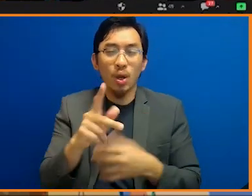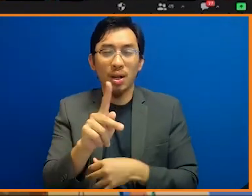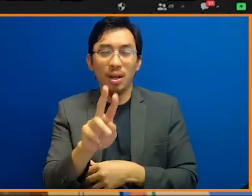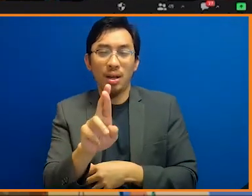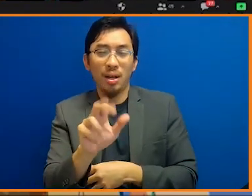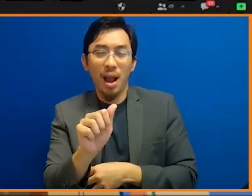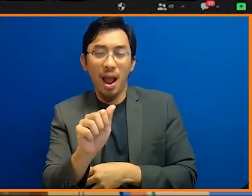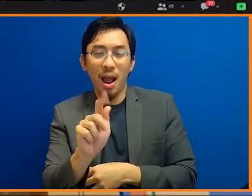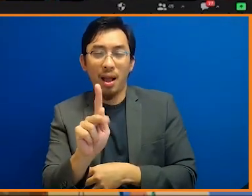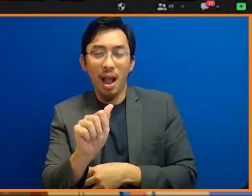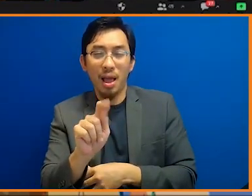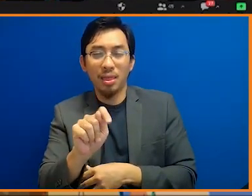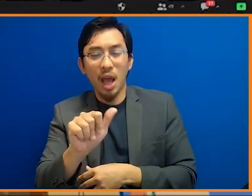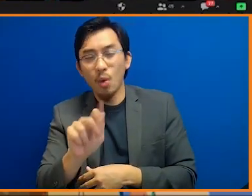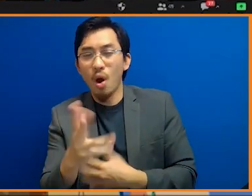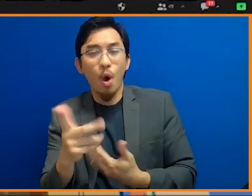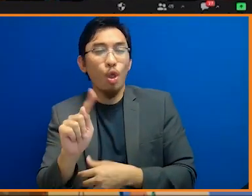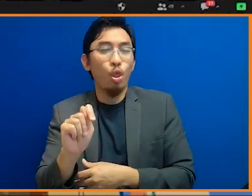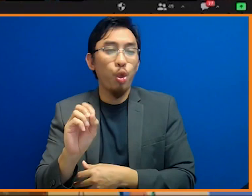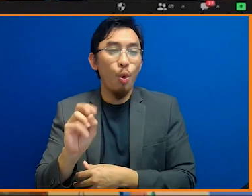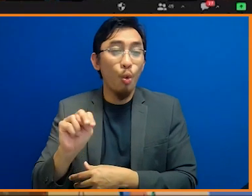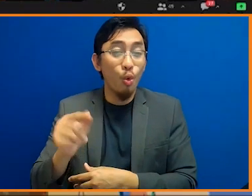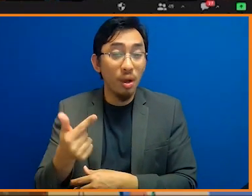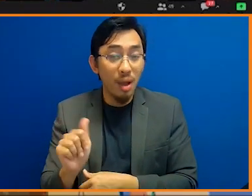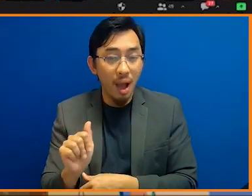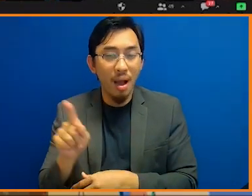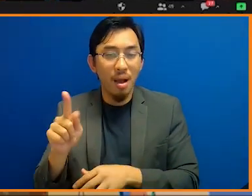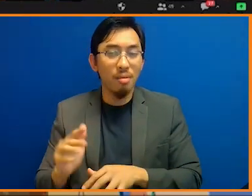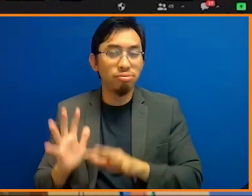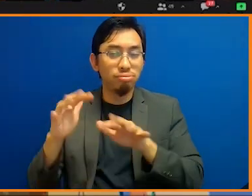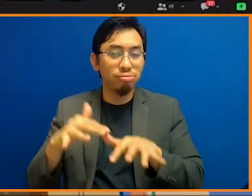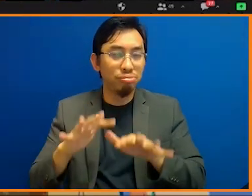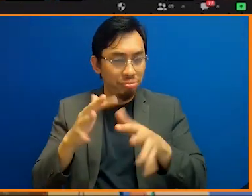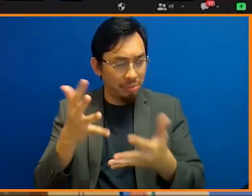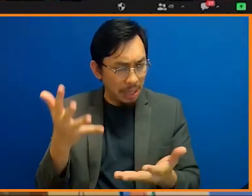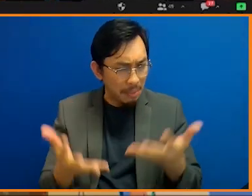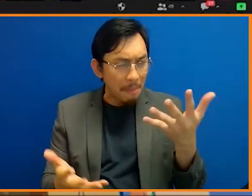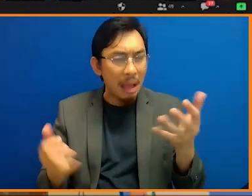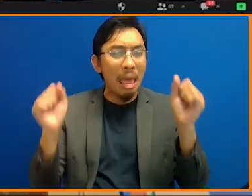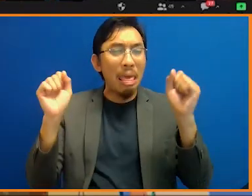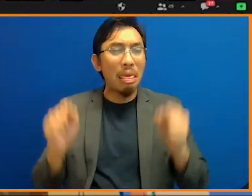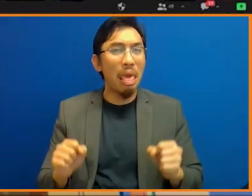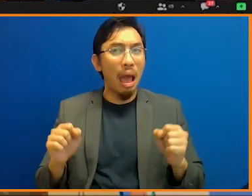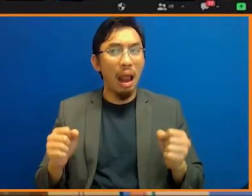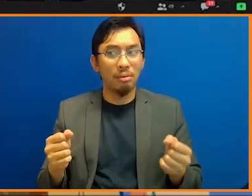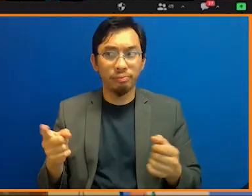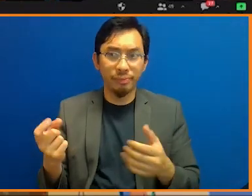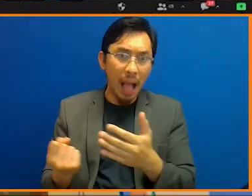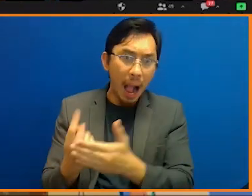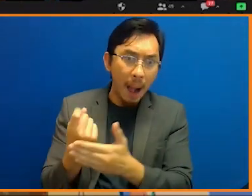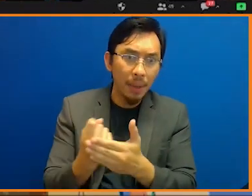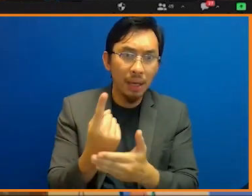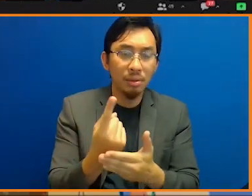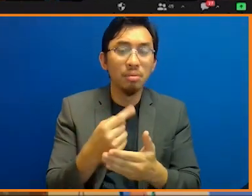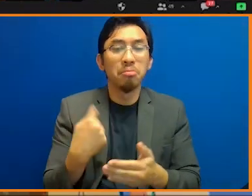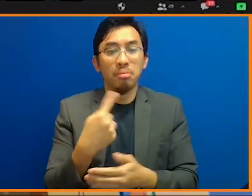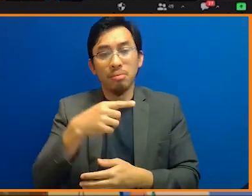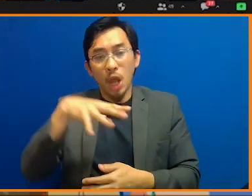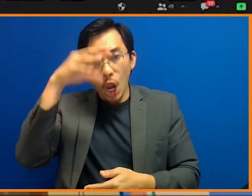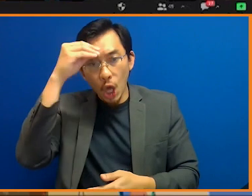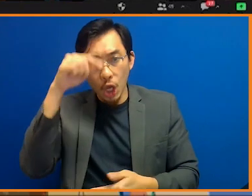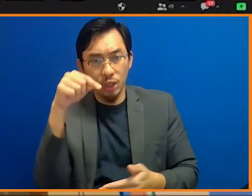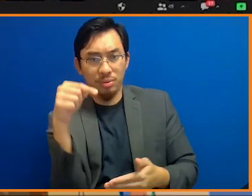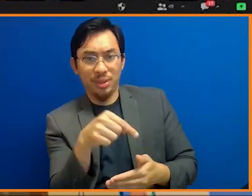the Sulawesi or the Krakatau or the Tonga, that such a new type of tsunami still could happen. So we